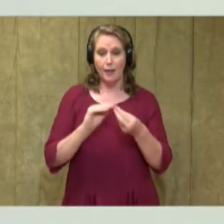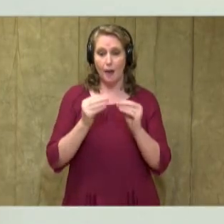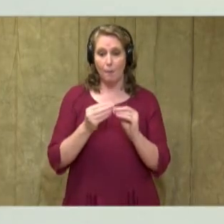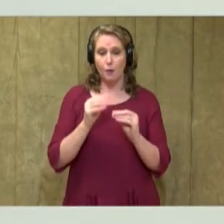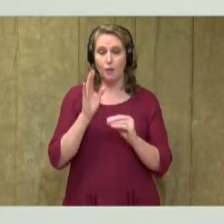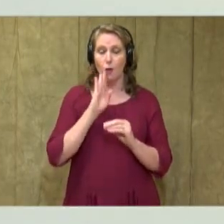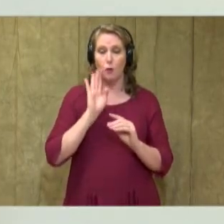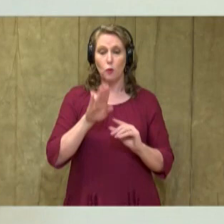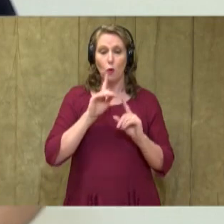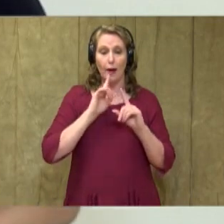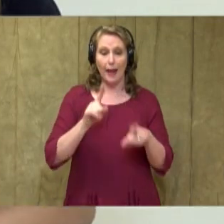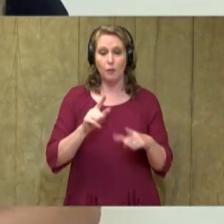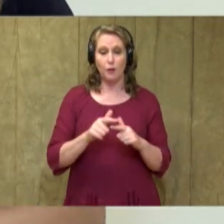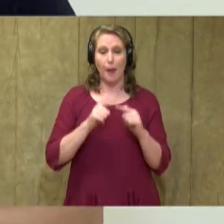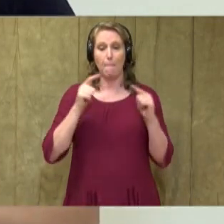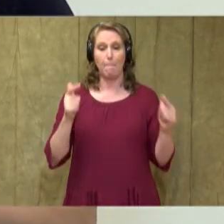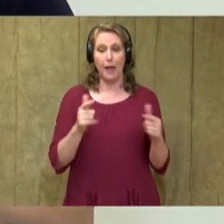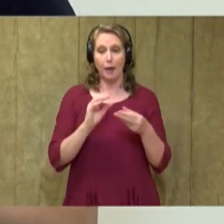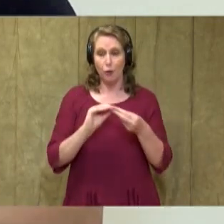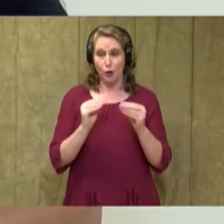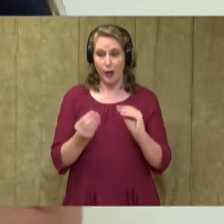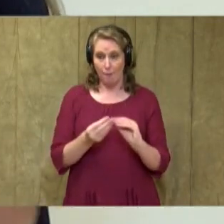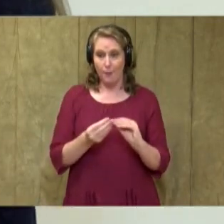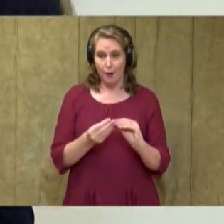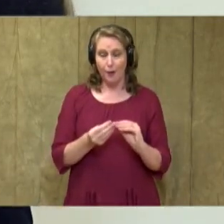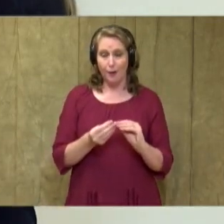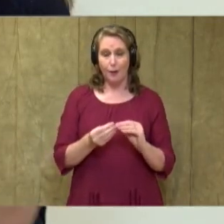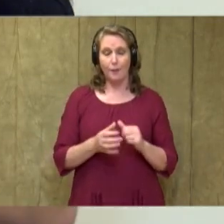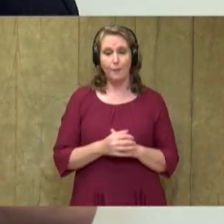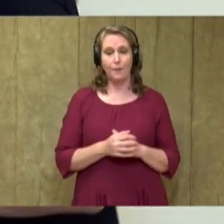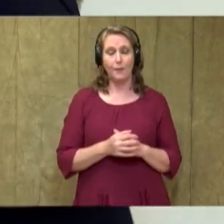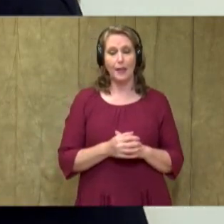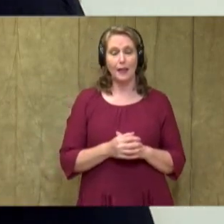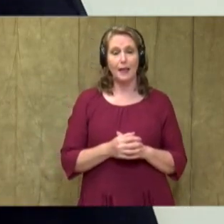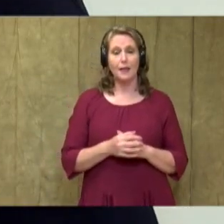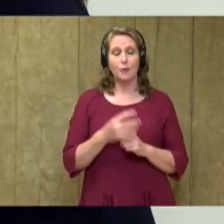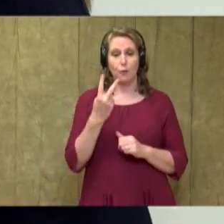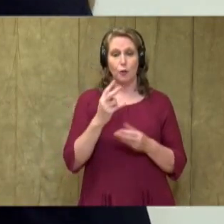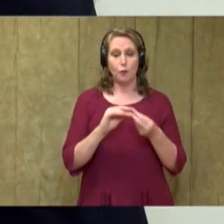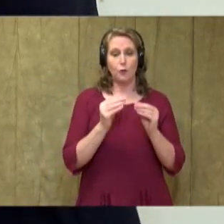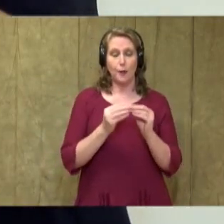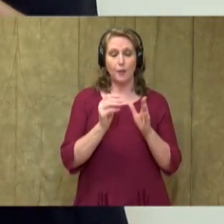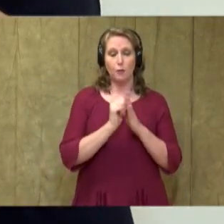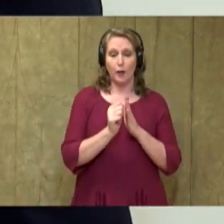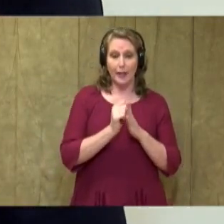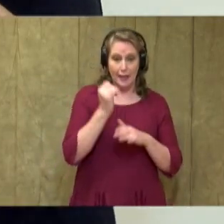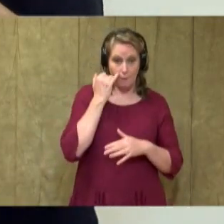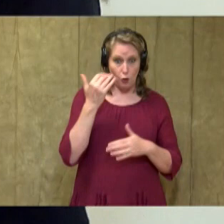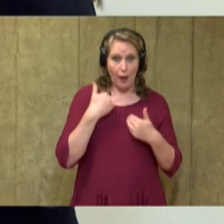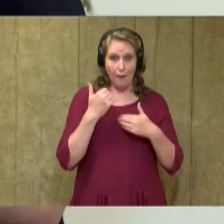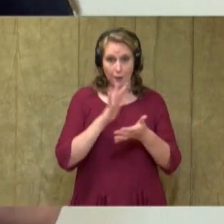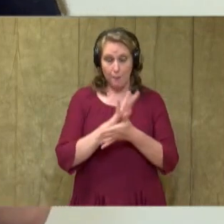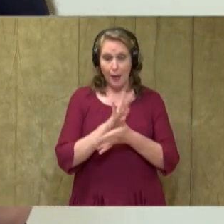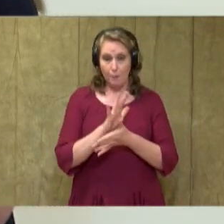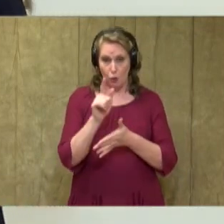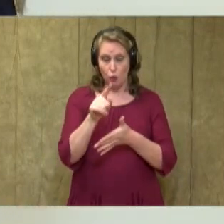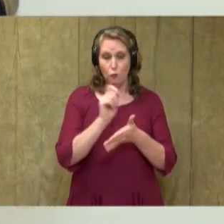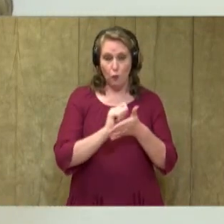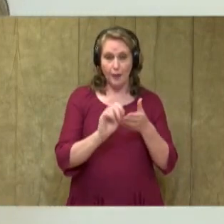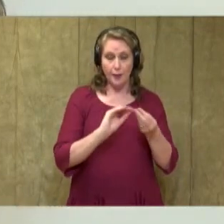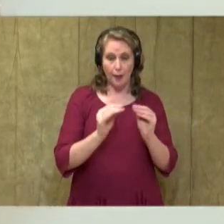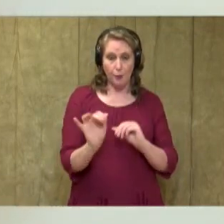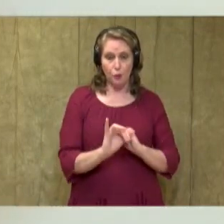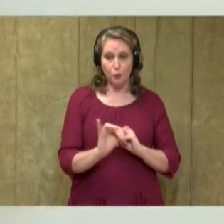number when you put those two numbers together. So let's write our two numbers down. If you have a piece of paper, I want you to do this with